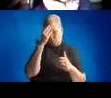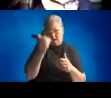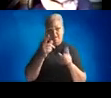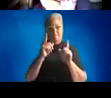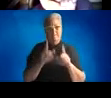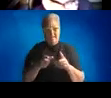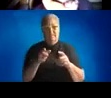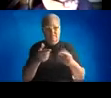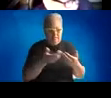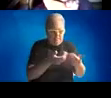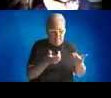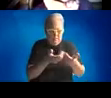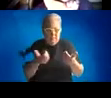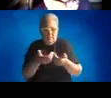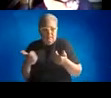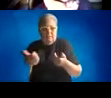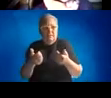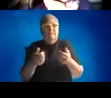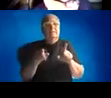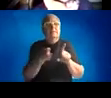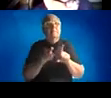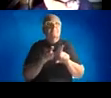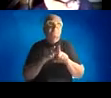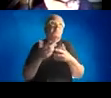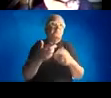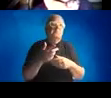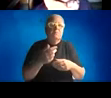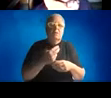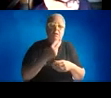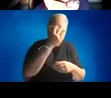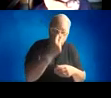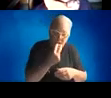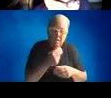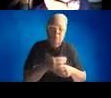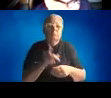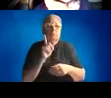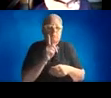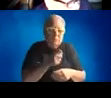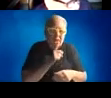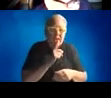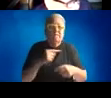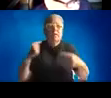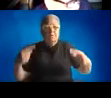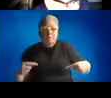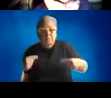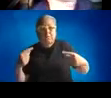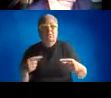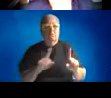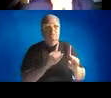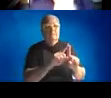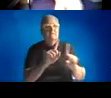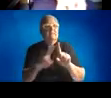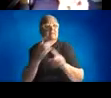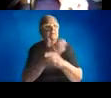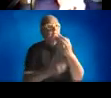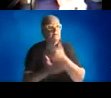down by different impairment groups, and are they the same answers that people are giving? Okay, I see a different answer here, Beth